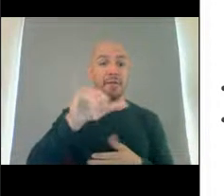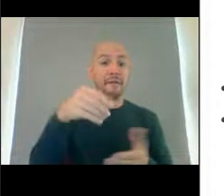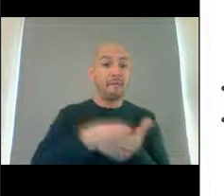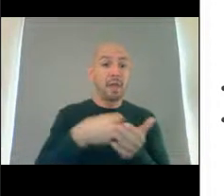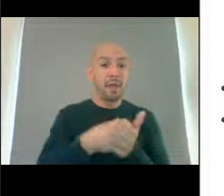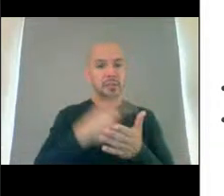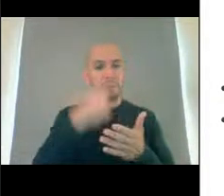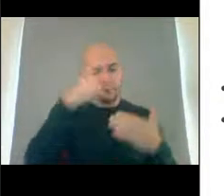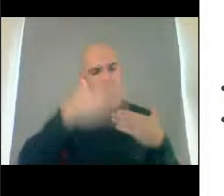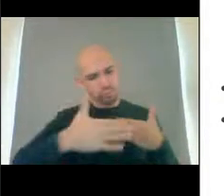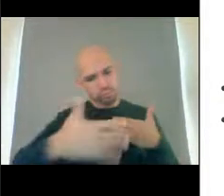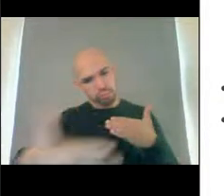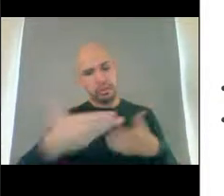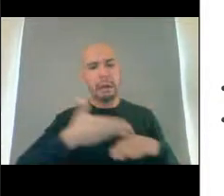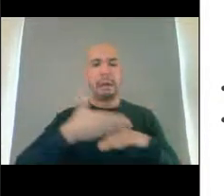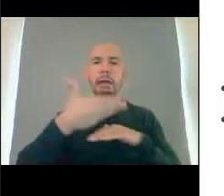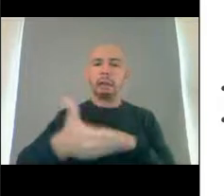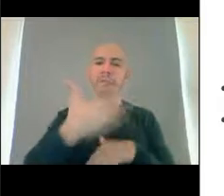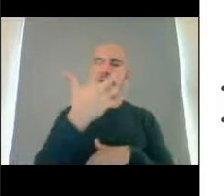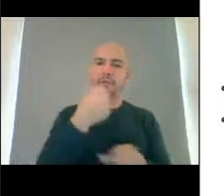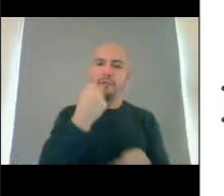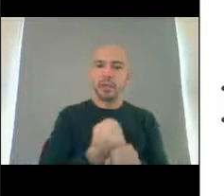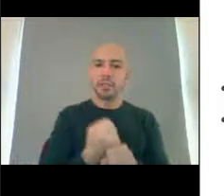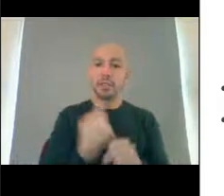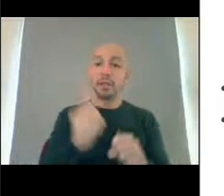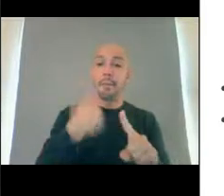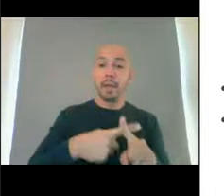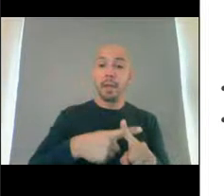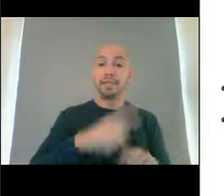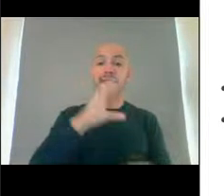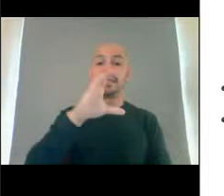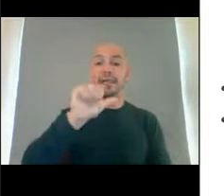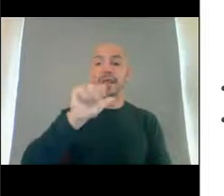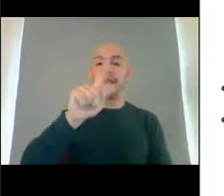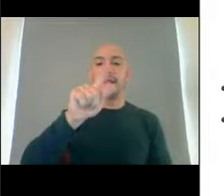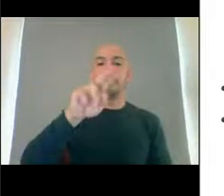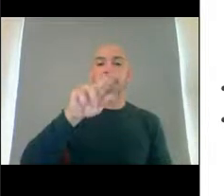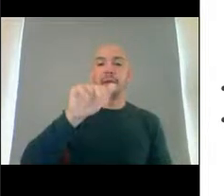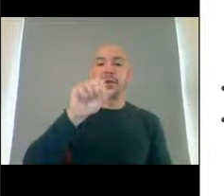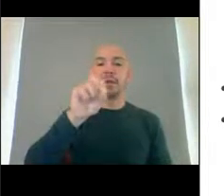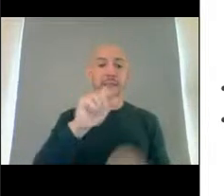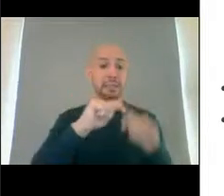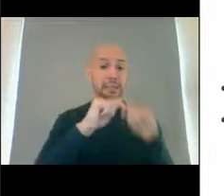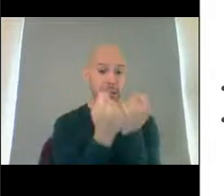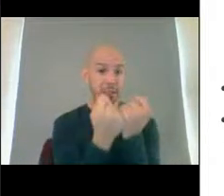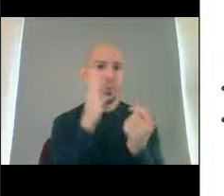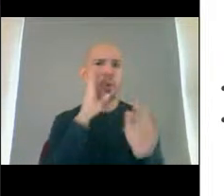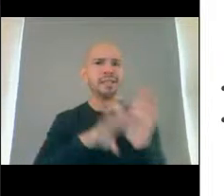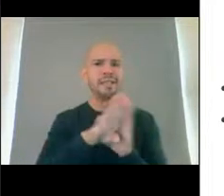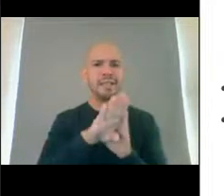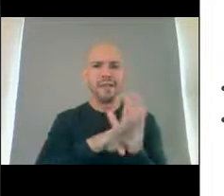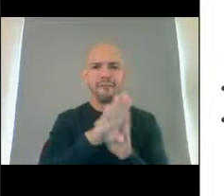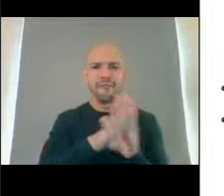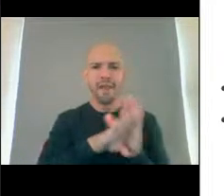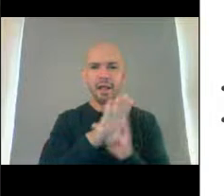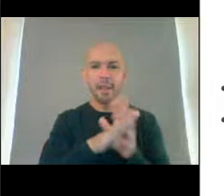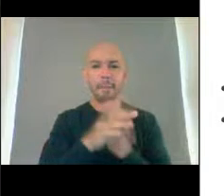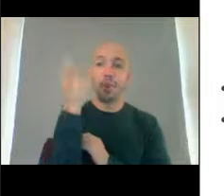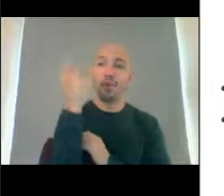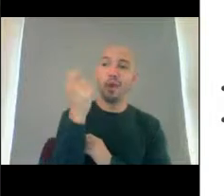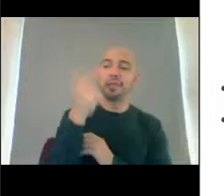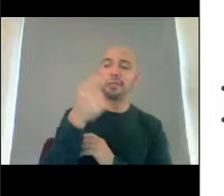and the caltrans and energy commission uh team will develop uh grant funding opportunities for the